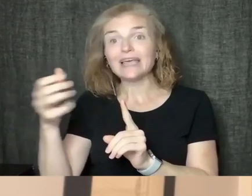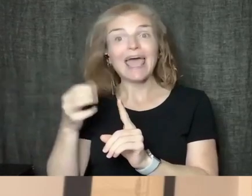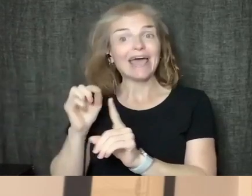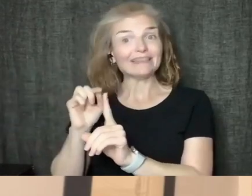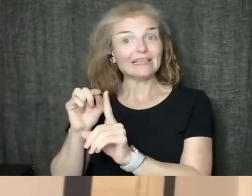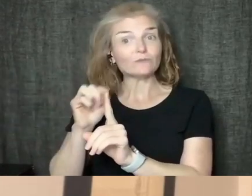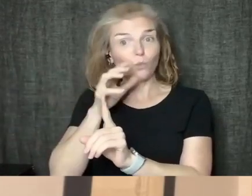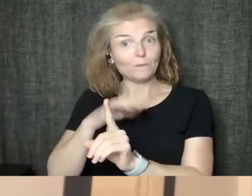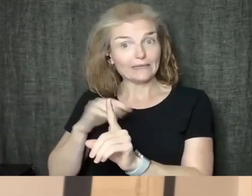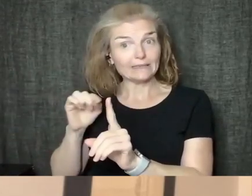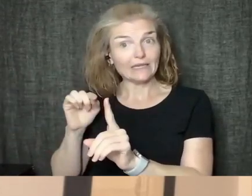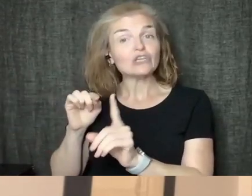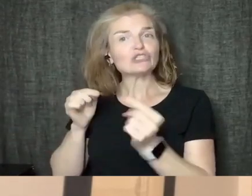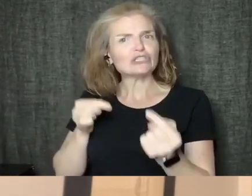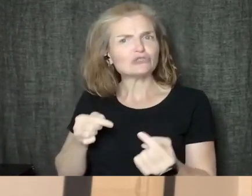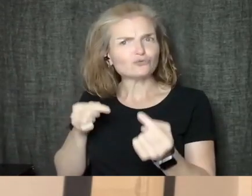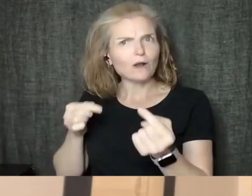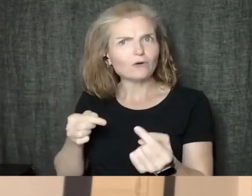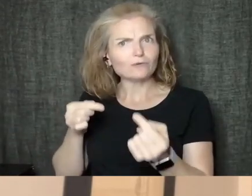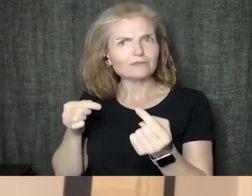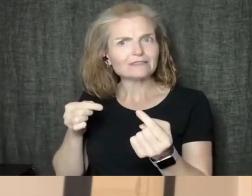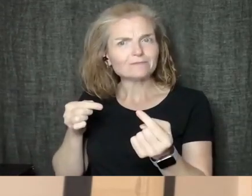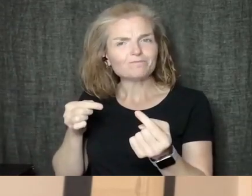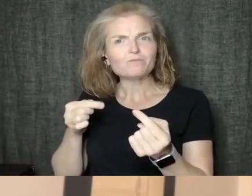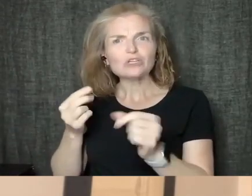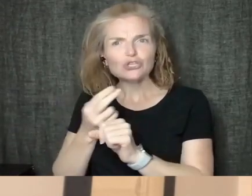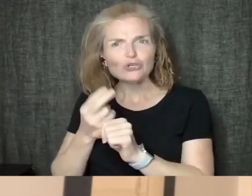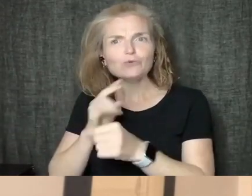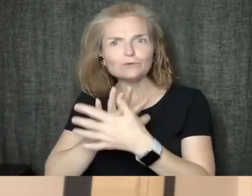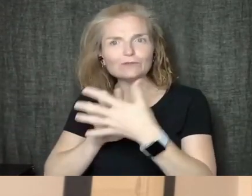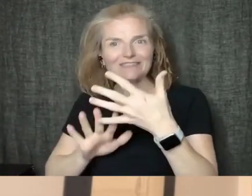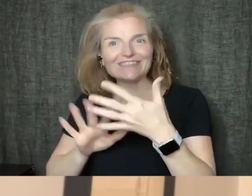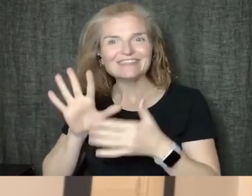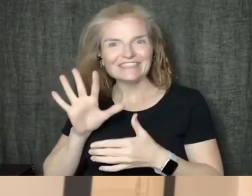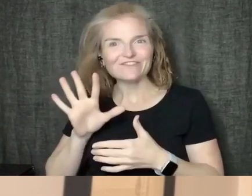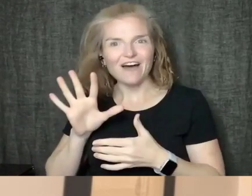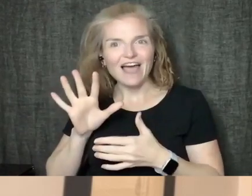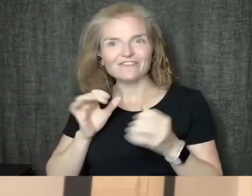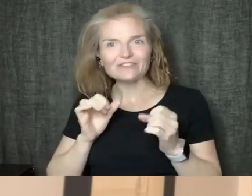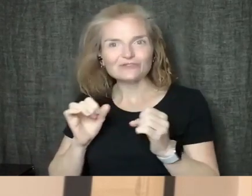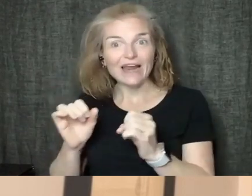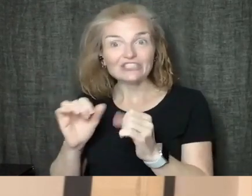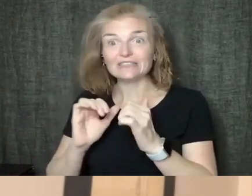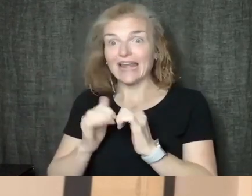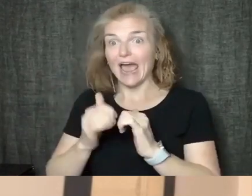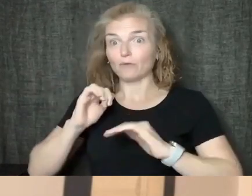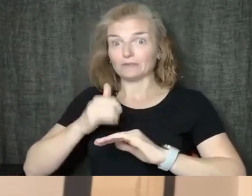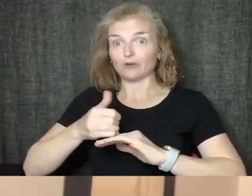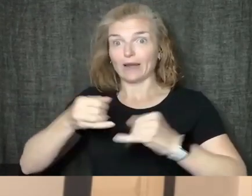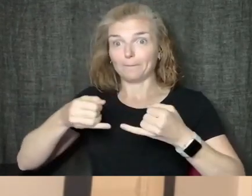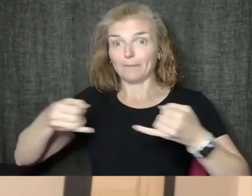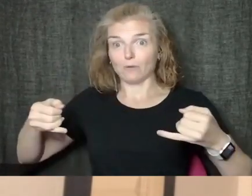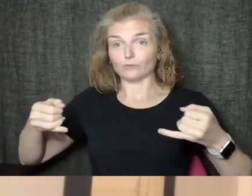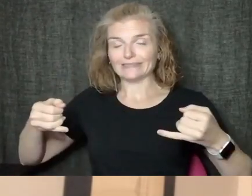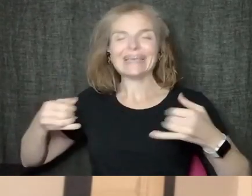struggles to work these five steps into what it takes for her to draw boundaries around usually